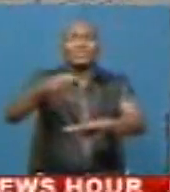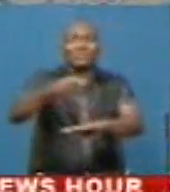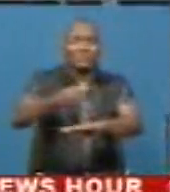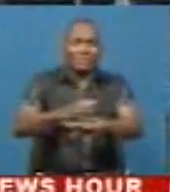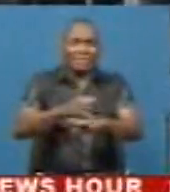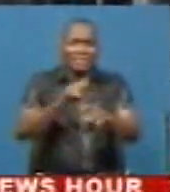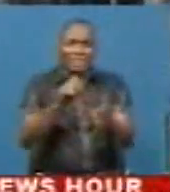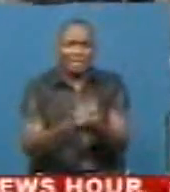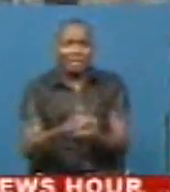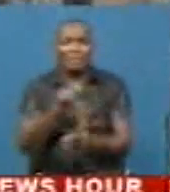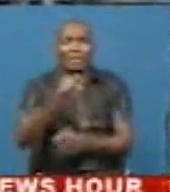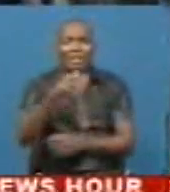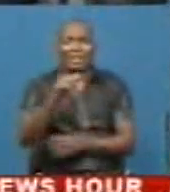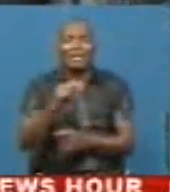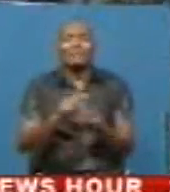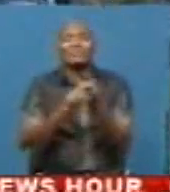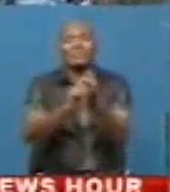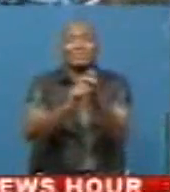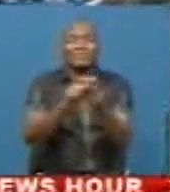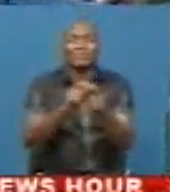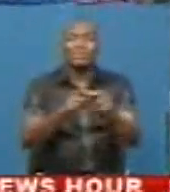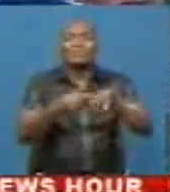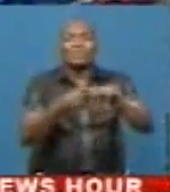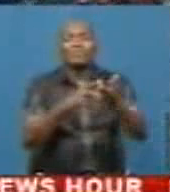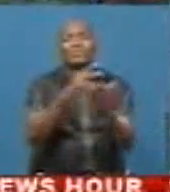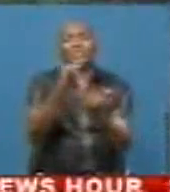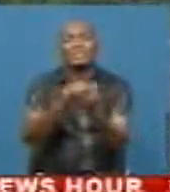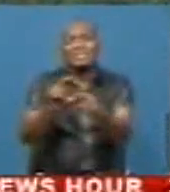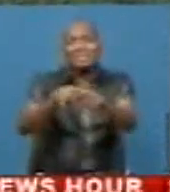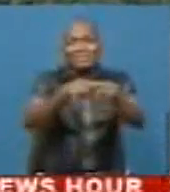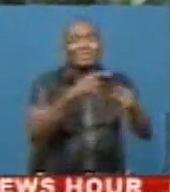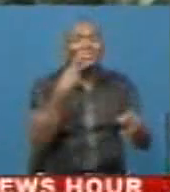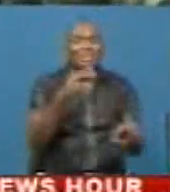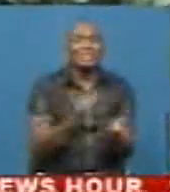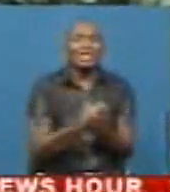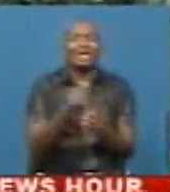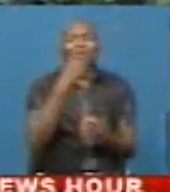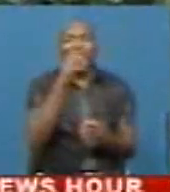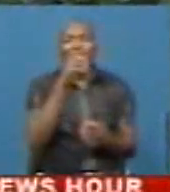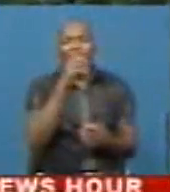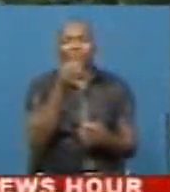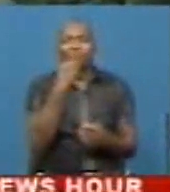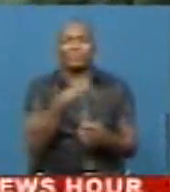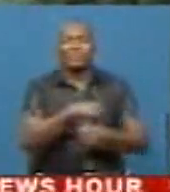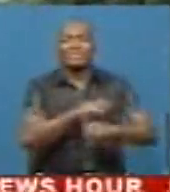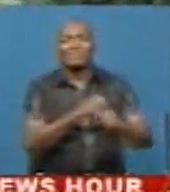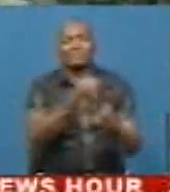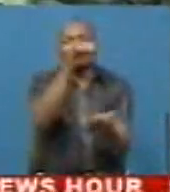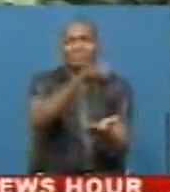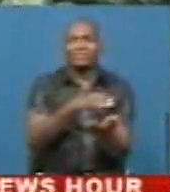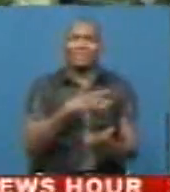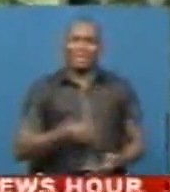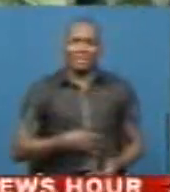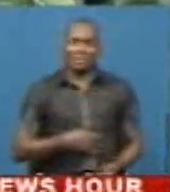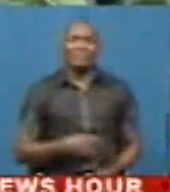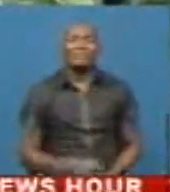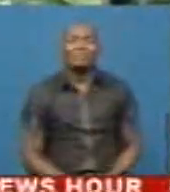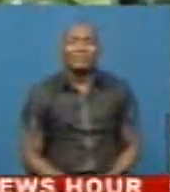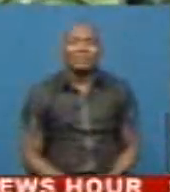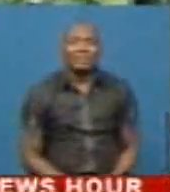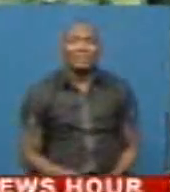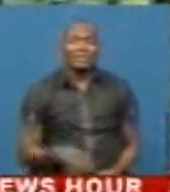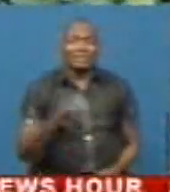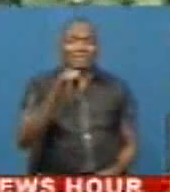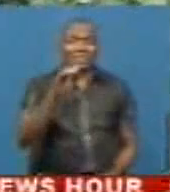institutions that AGRA is partnering to implement projects to ensure food security and reduce hunger in the country.